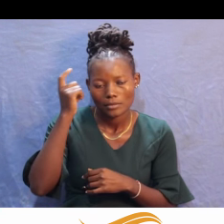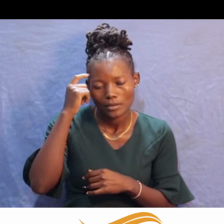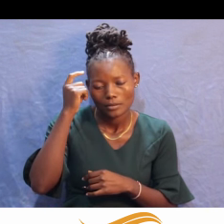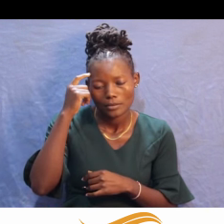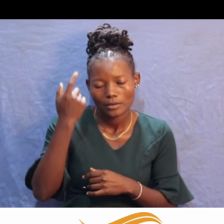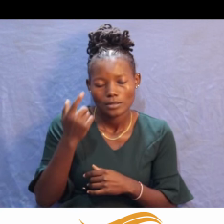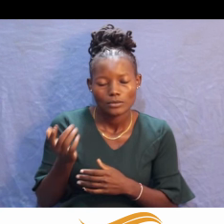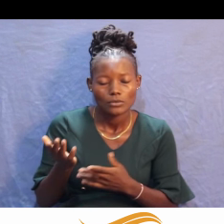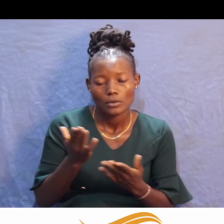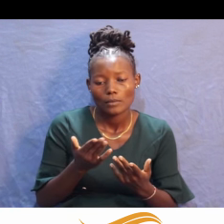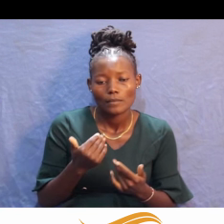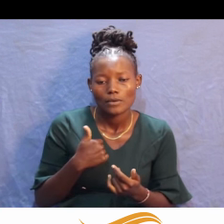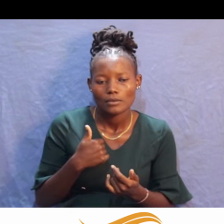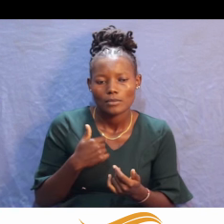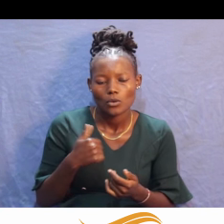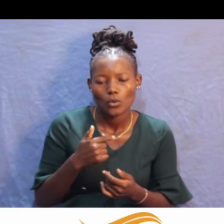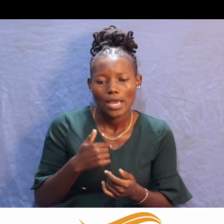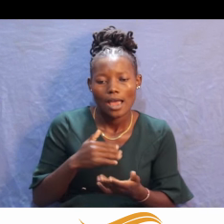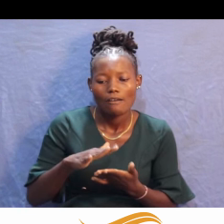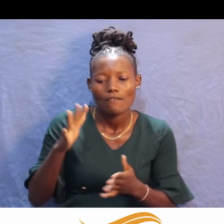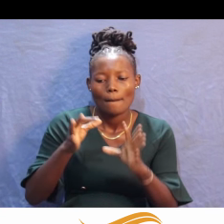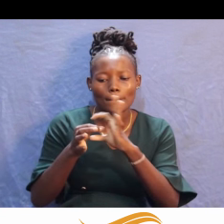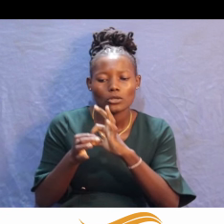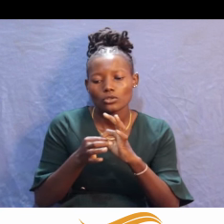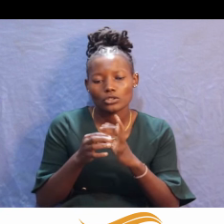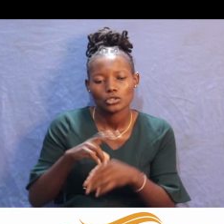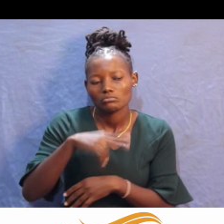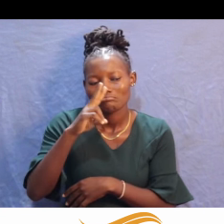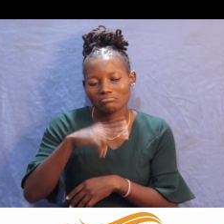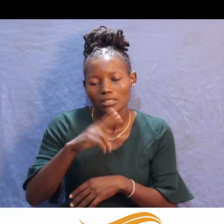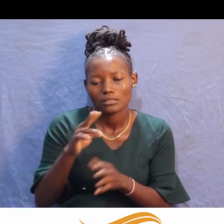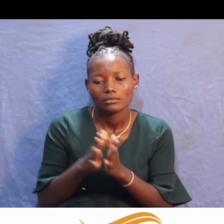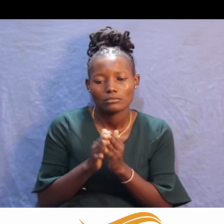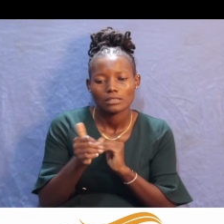So there's a big connection between attitude and sports.